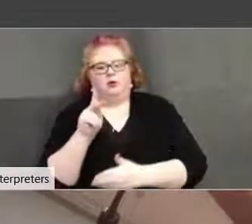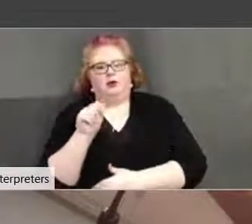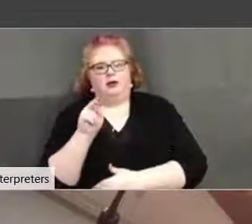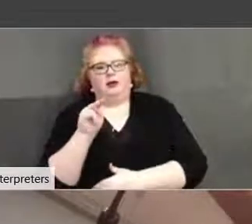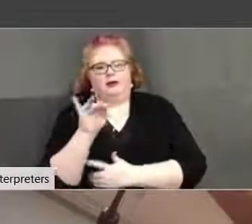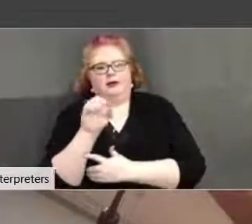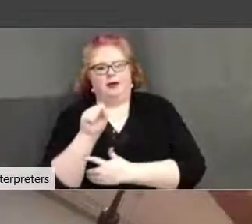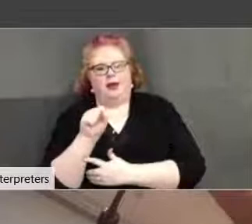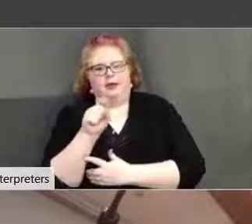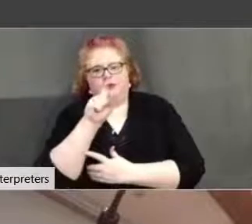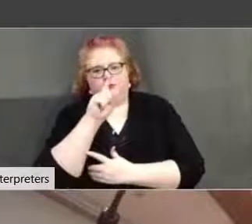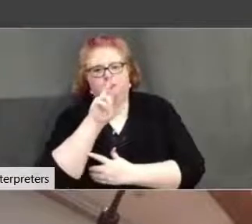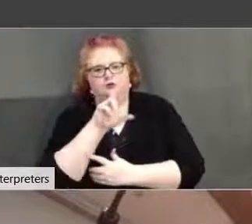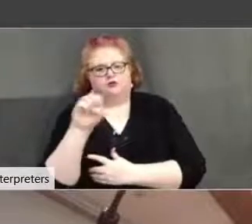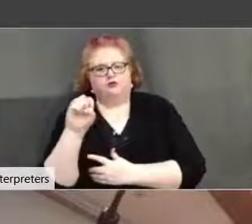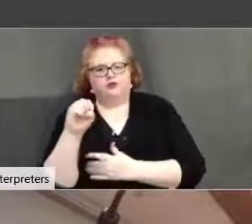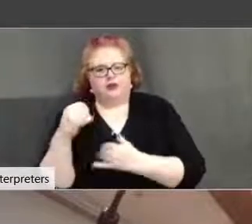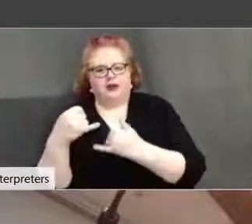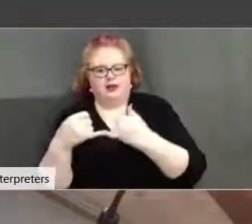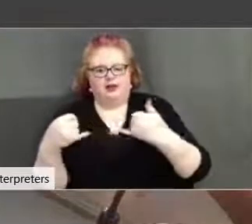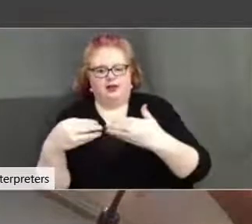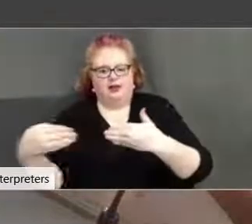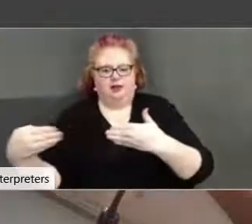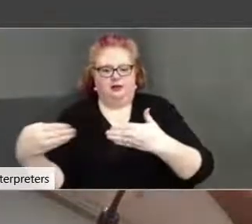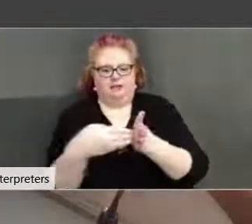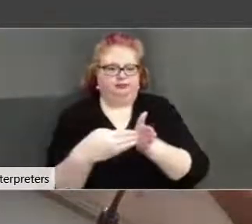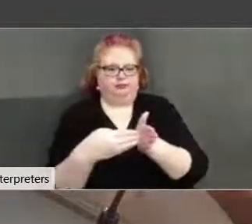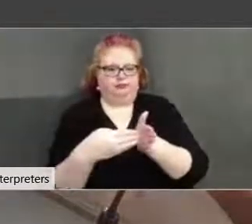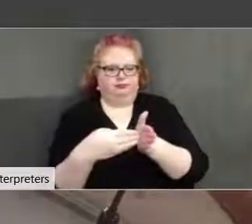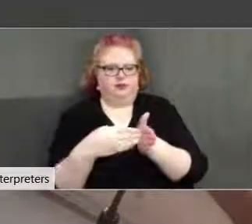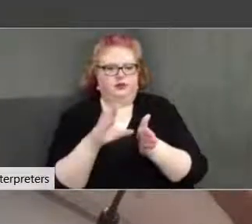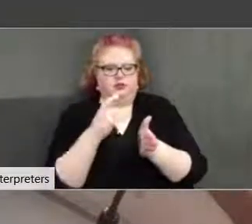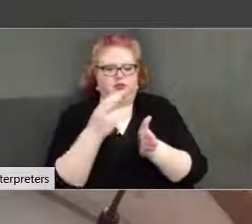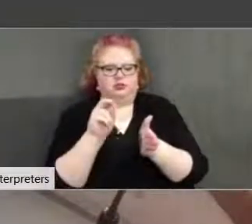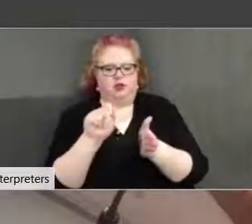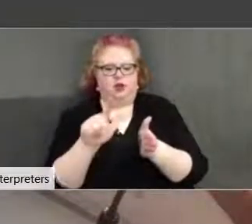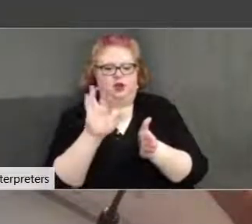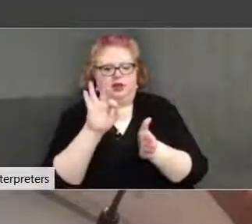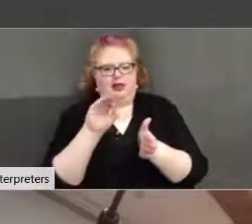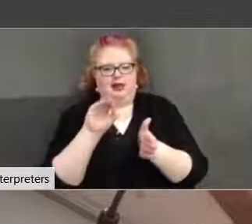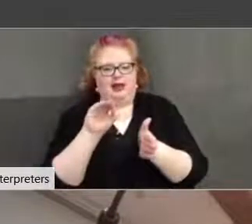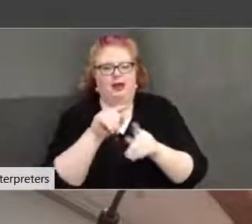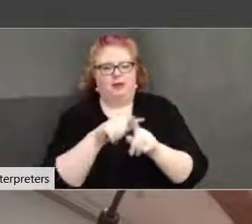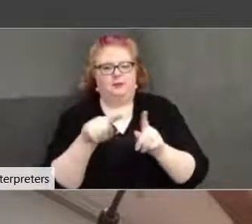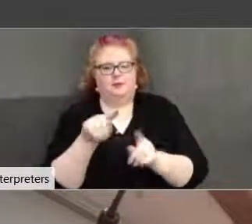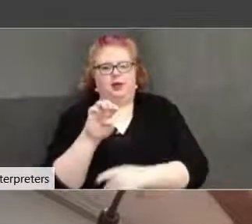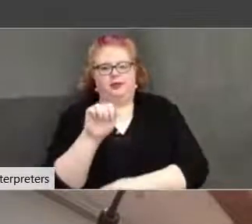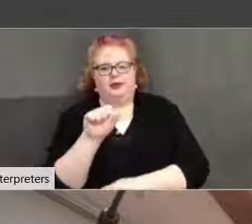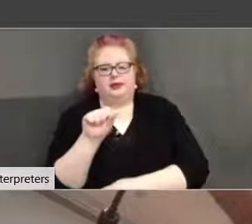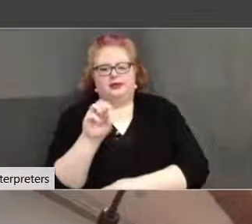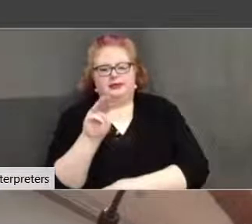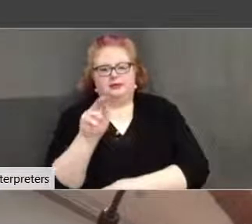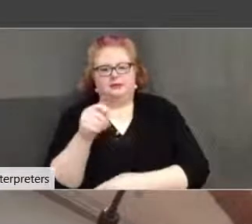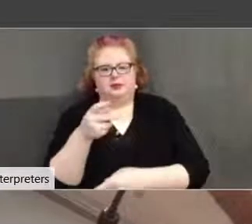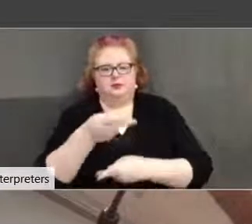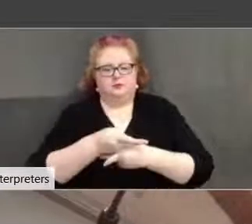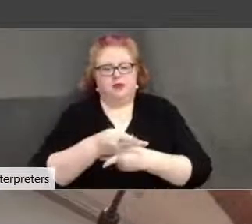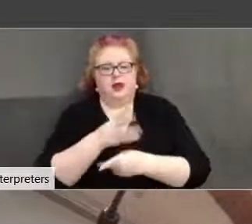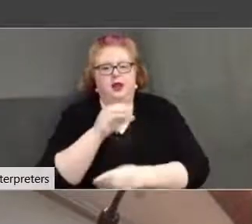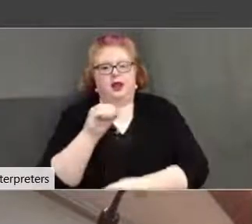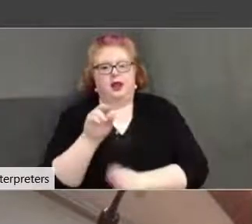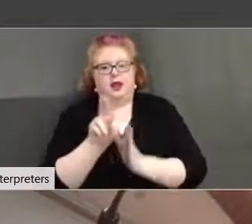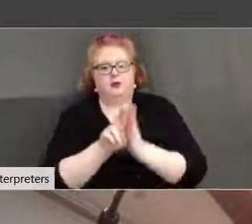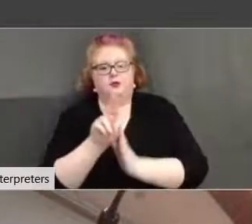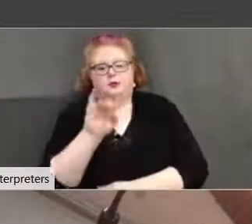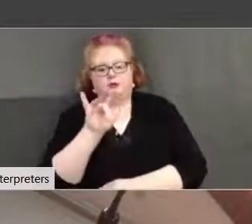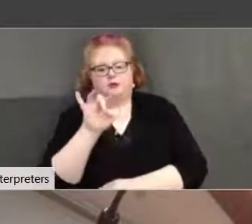and hit Chenal at a 90. A easement was retained. Since then, the utilities, some of the utilities have been moved, and the